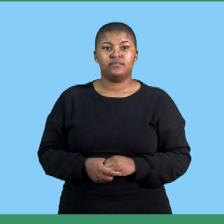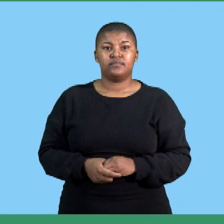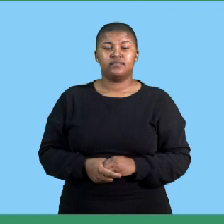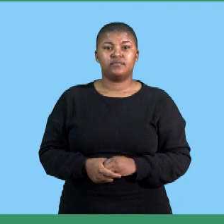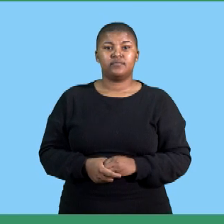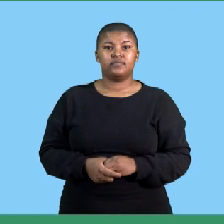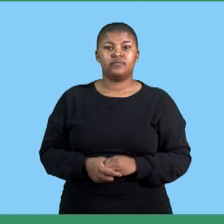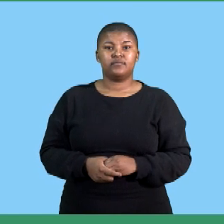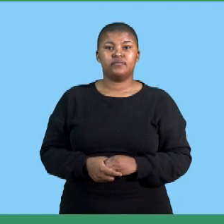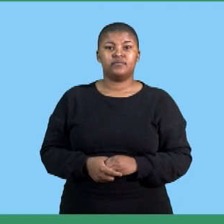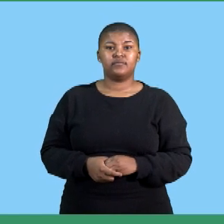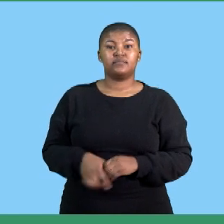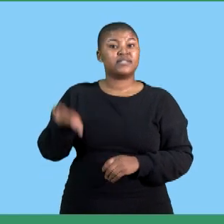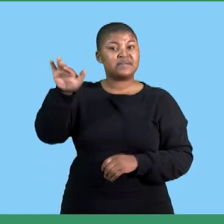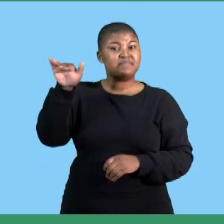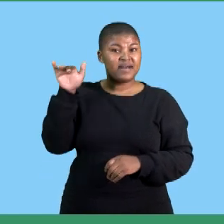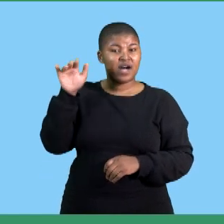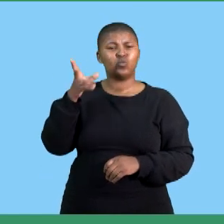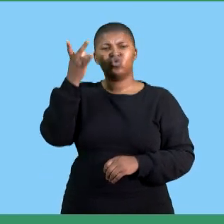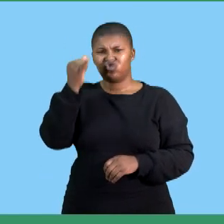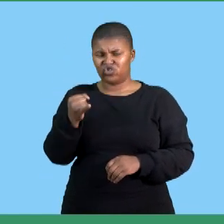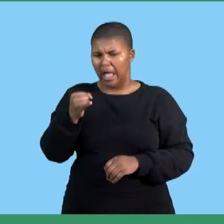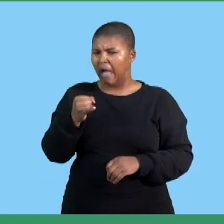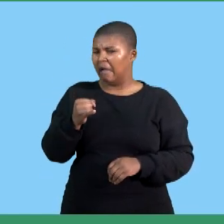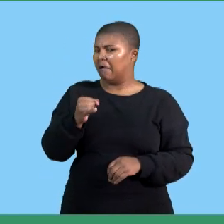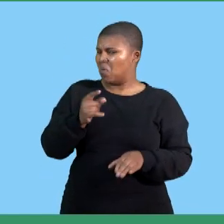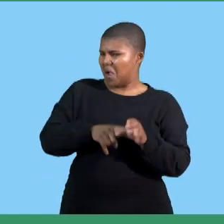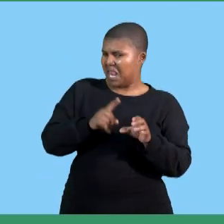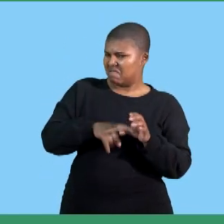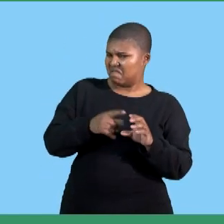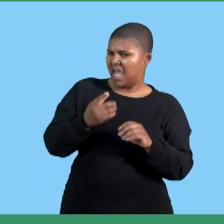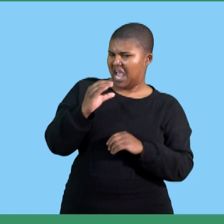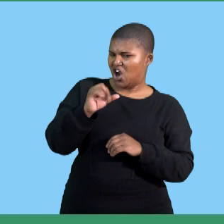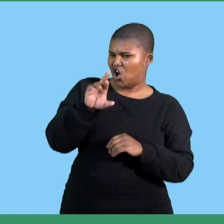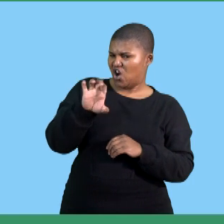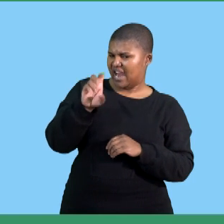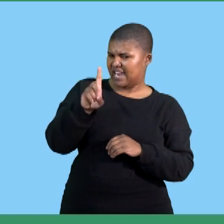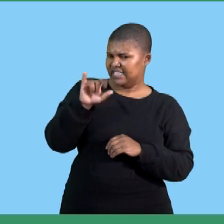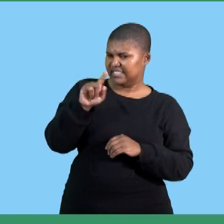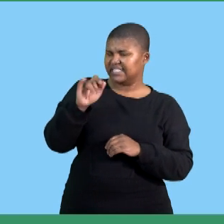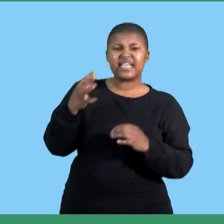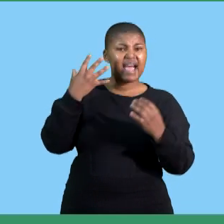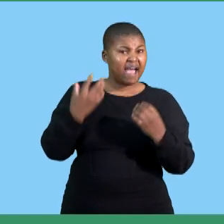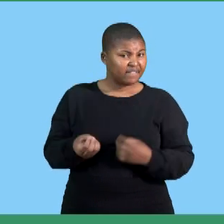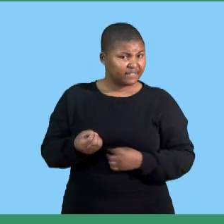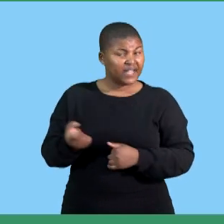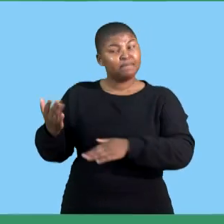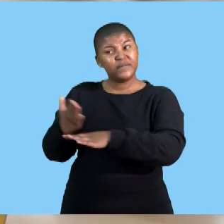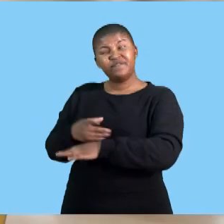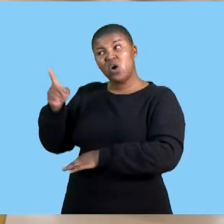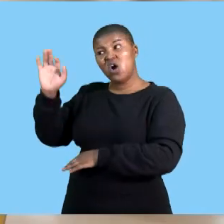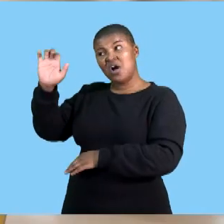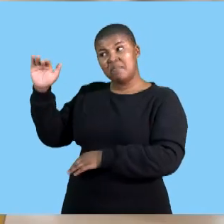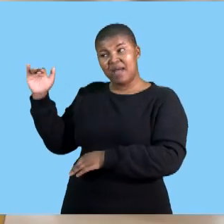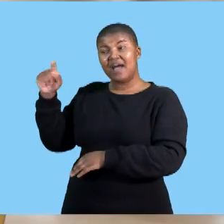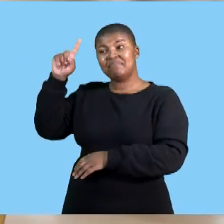The bank will check their credit worthiness before approving the loan. So before the bank can grant a business a loan,